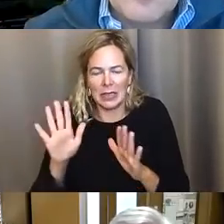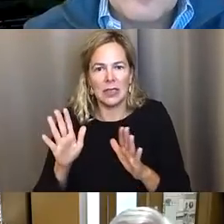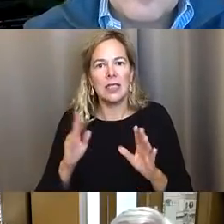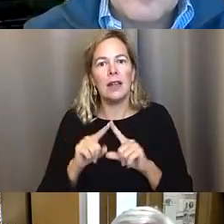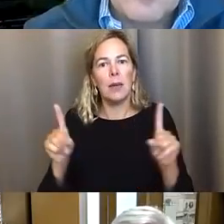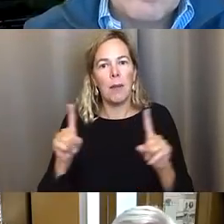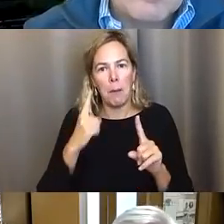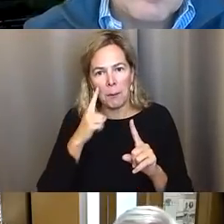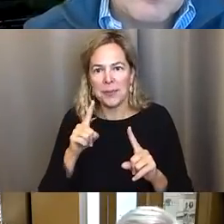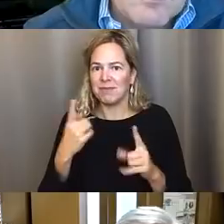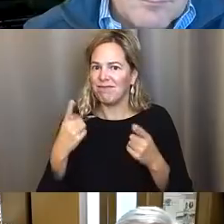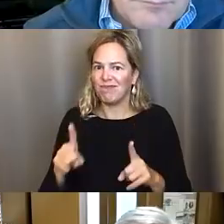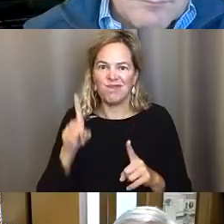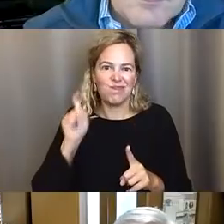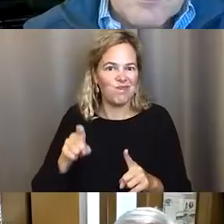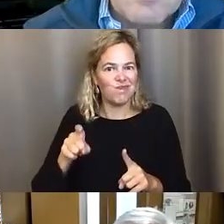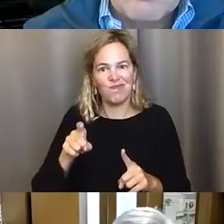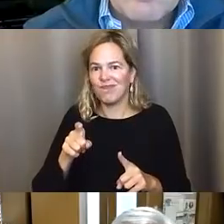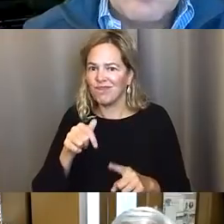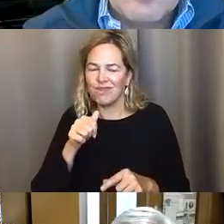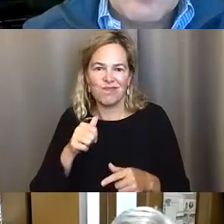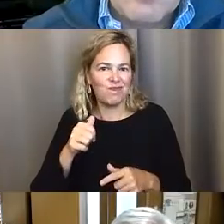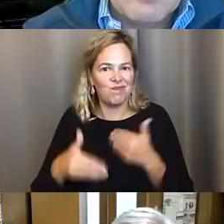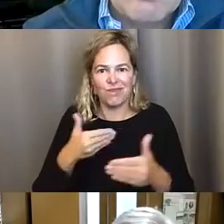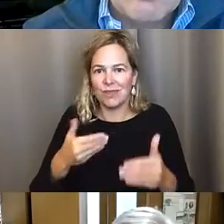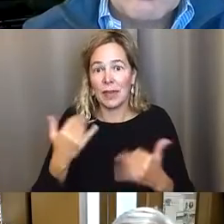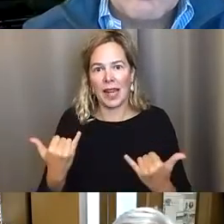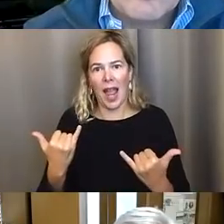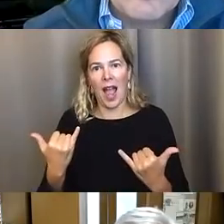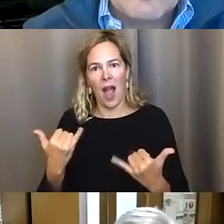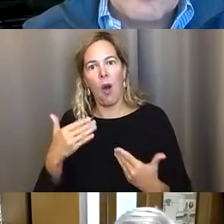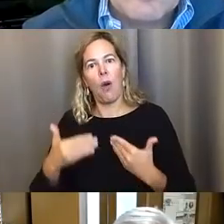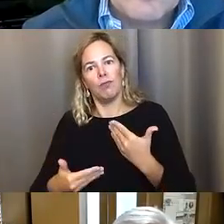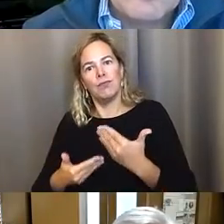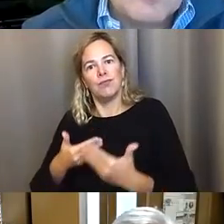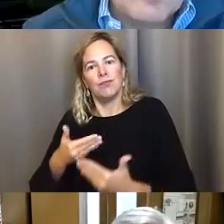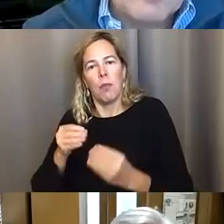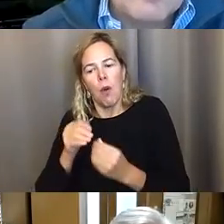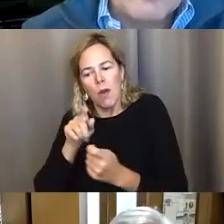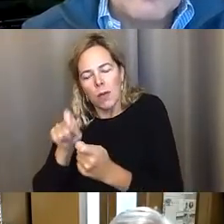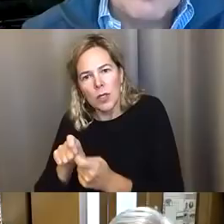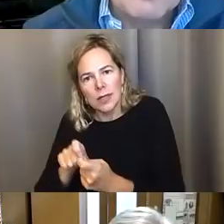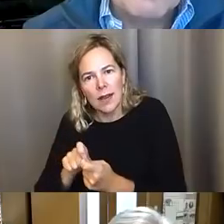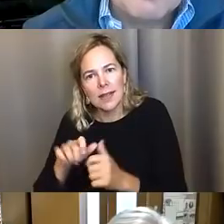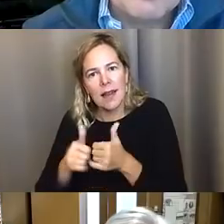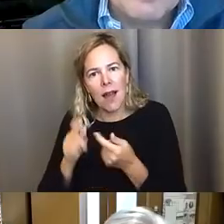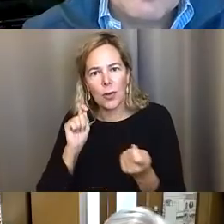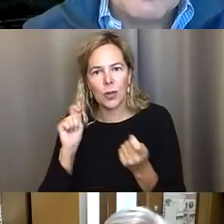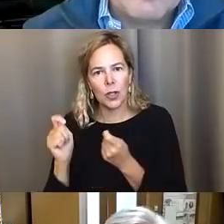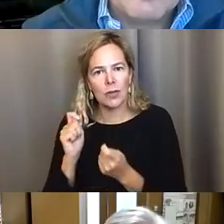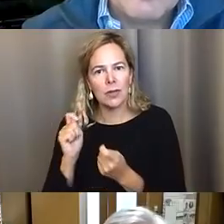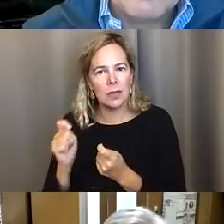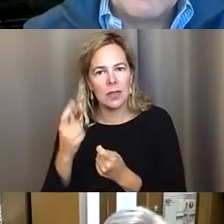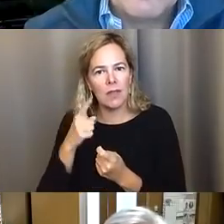instrument. And now we need to be much more precise as we look at how we make further adjustments to our